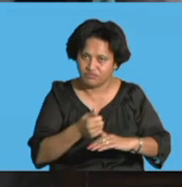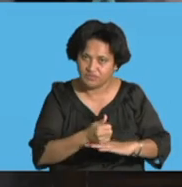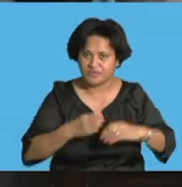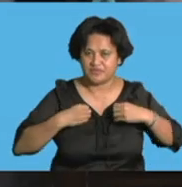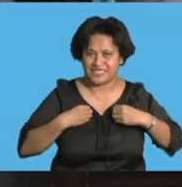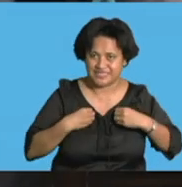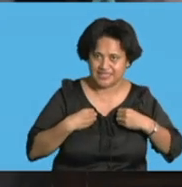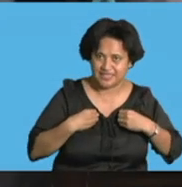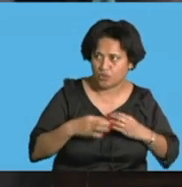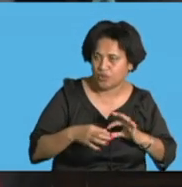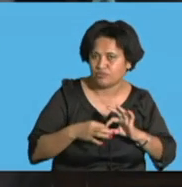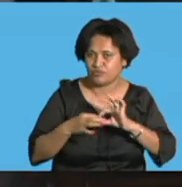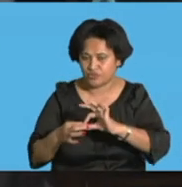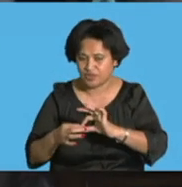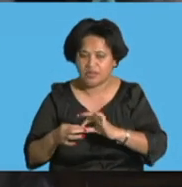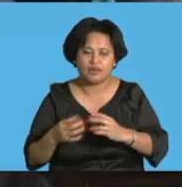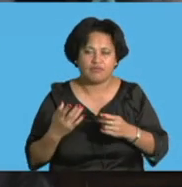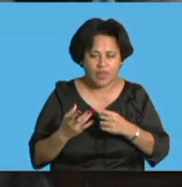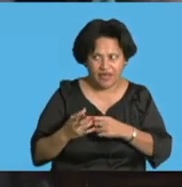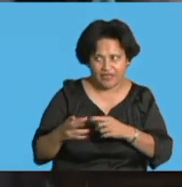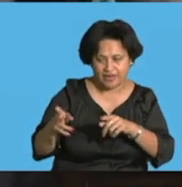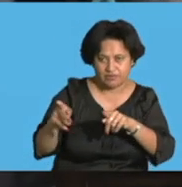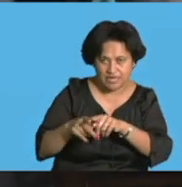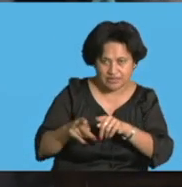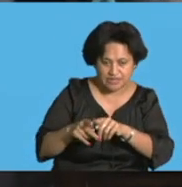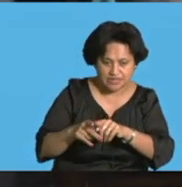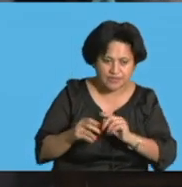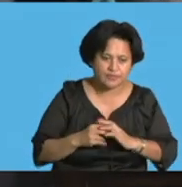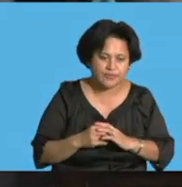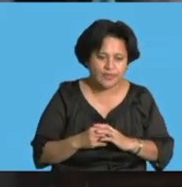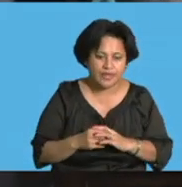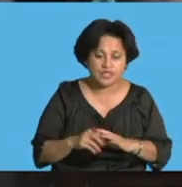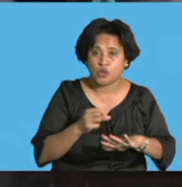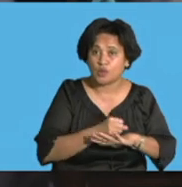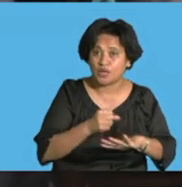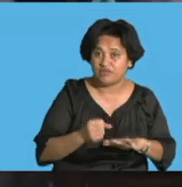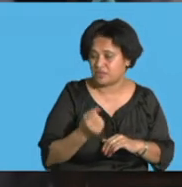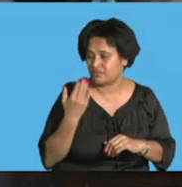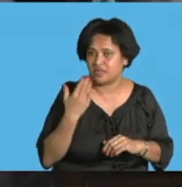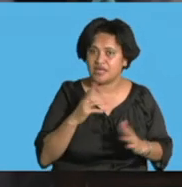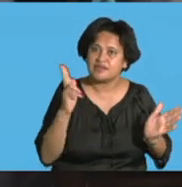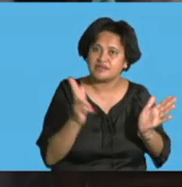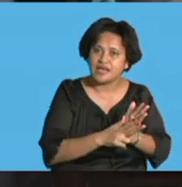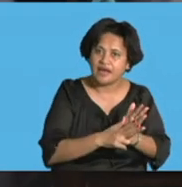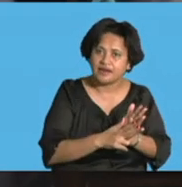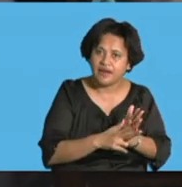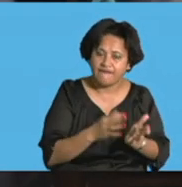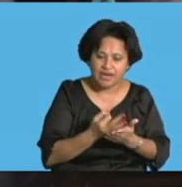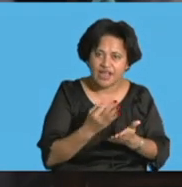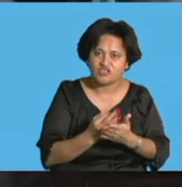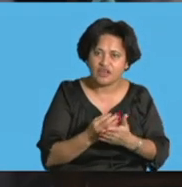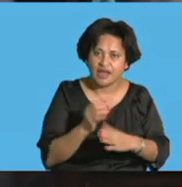institutions, development partners, and private sector. The government recently signed a financial advisory service